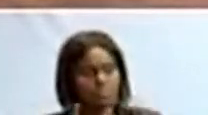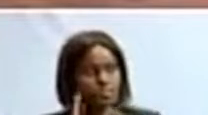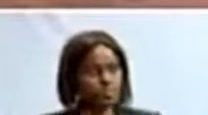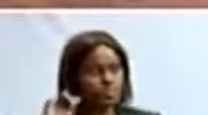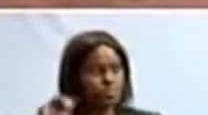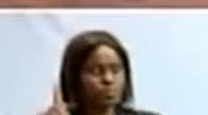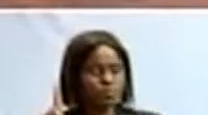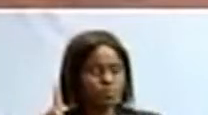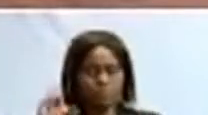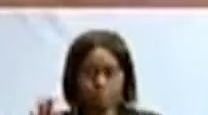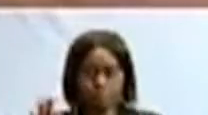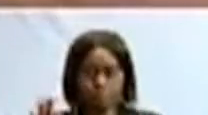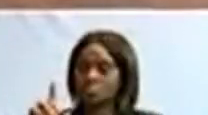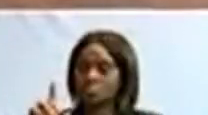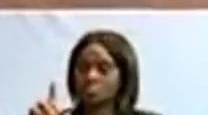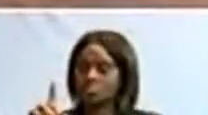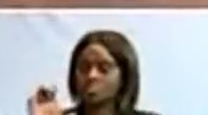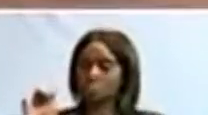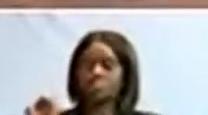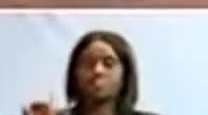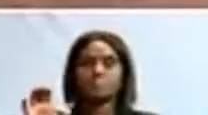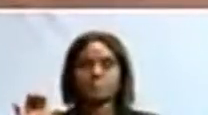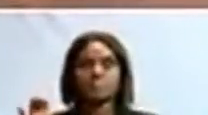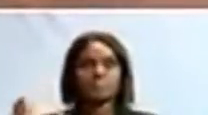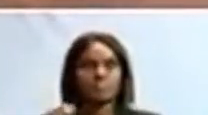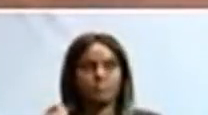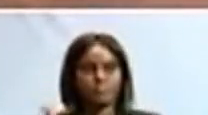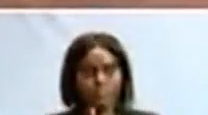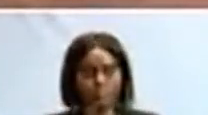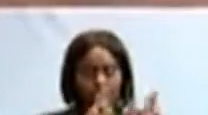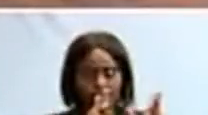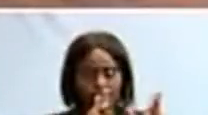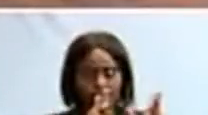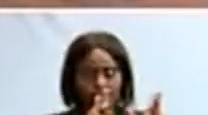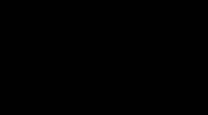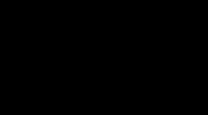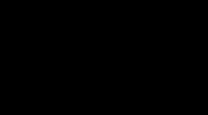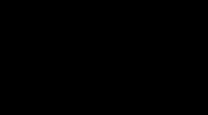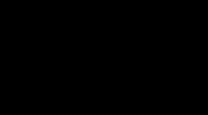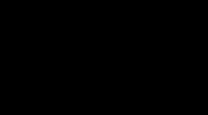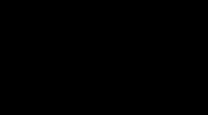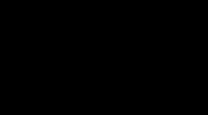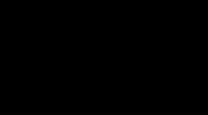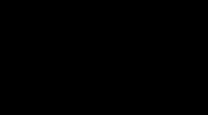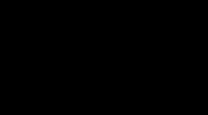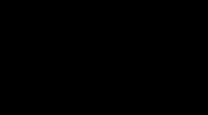CDF committee. Remedial measure, Chair.